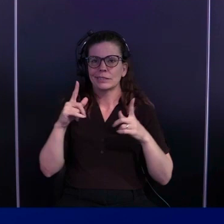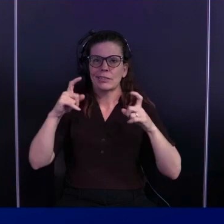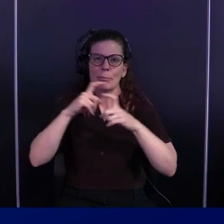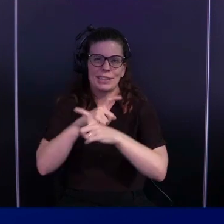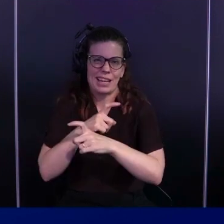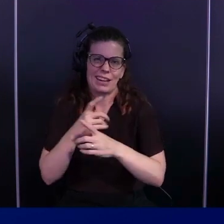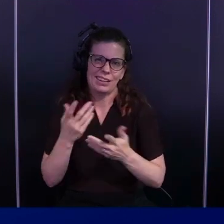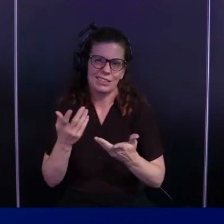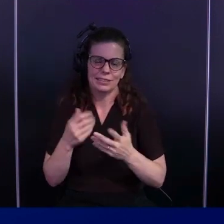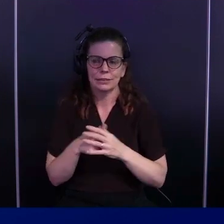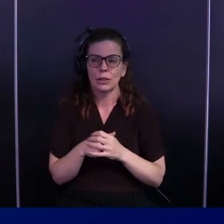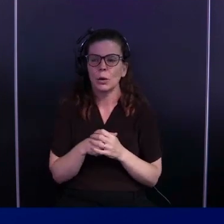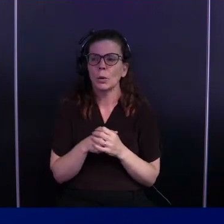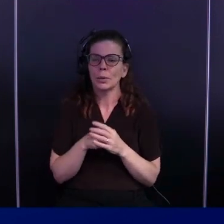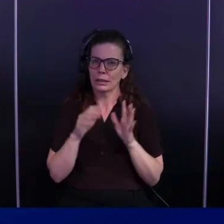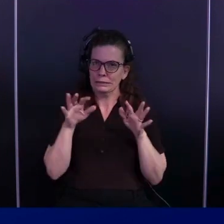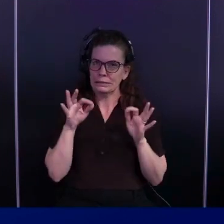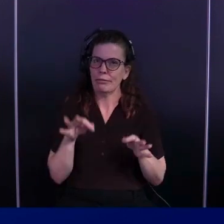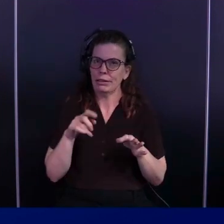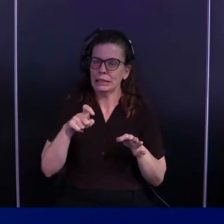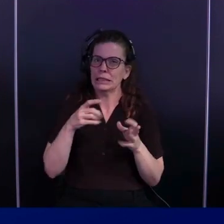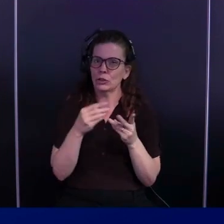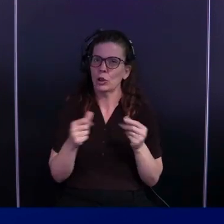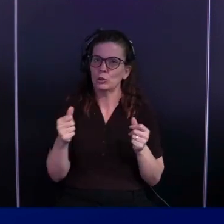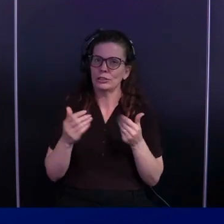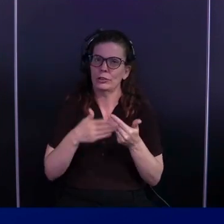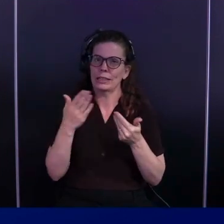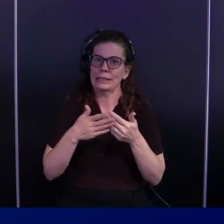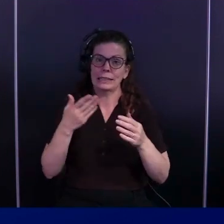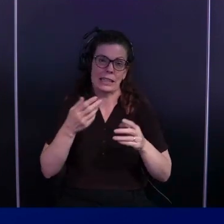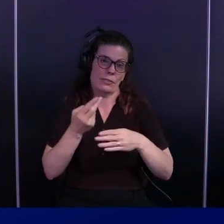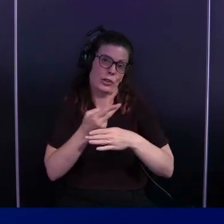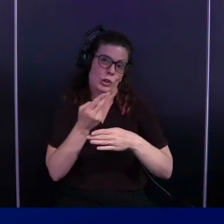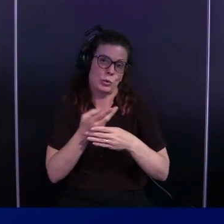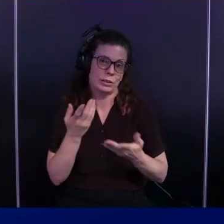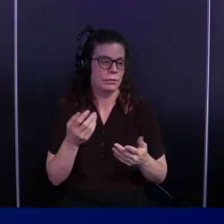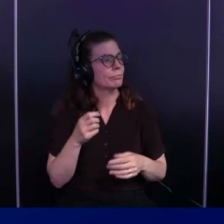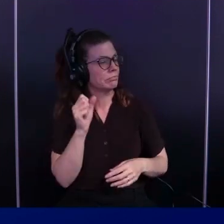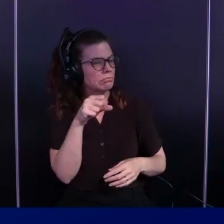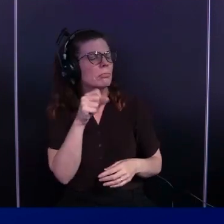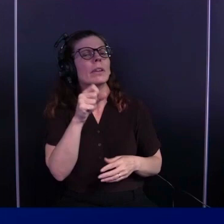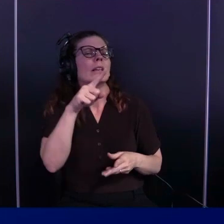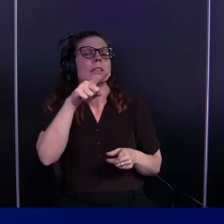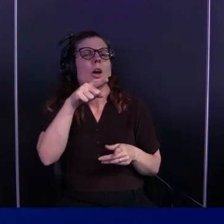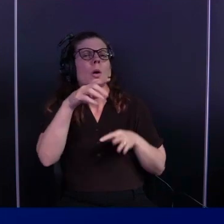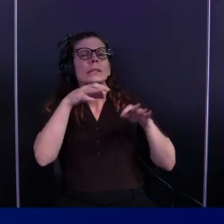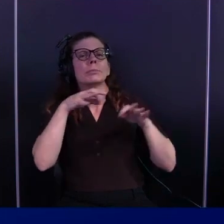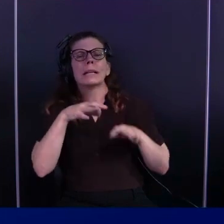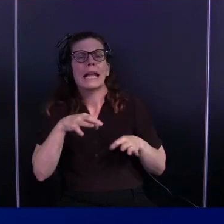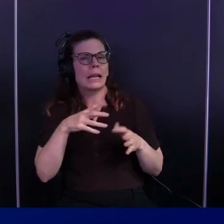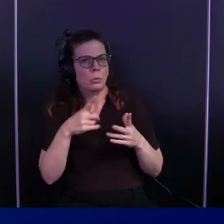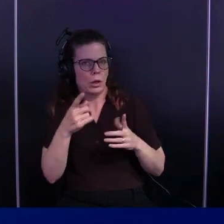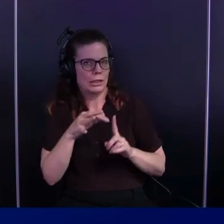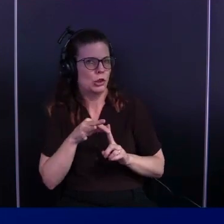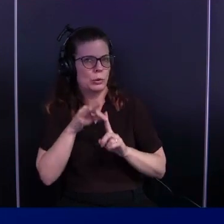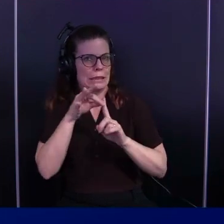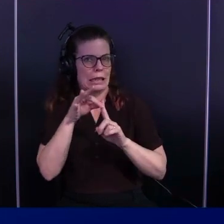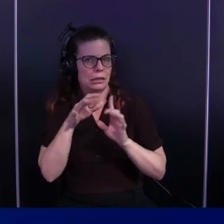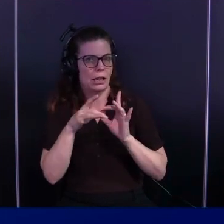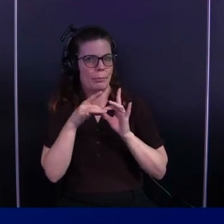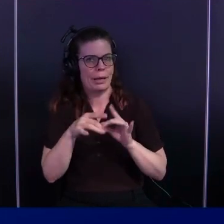complicated. So they definitely need solutions that are easy to use. Yeah. Yeah. So tell us a little bit about what is unique